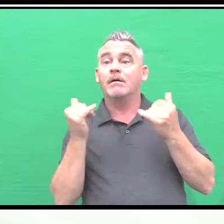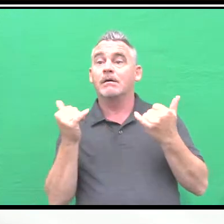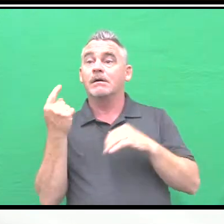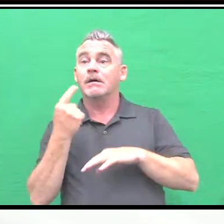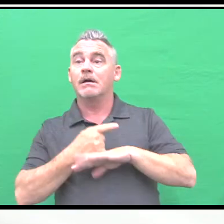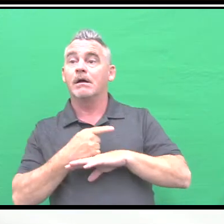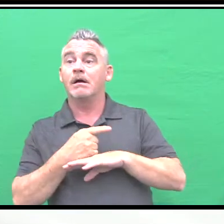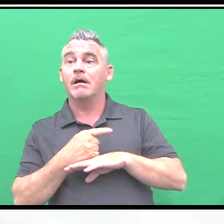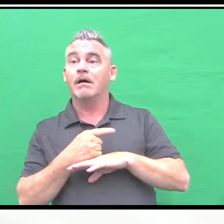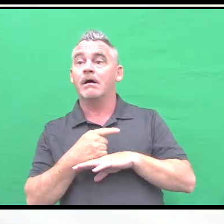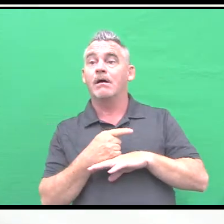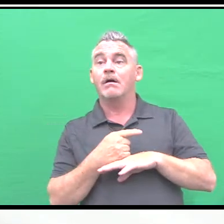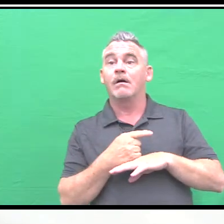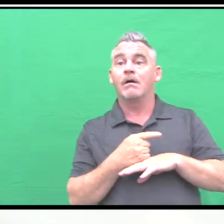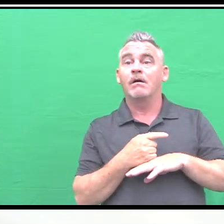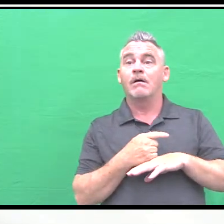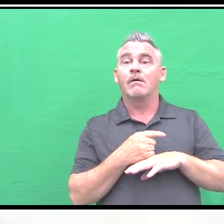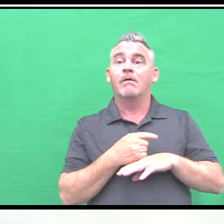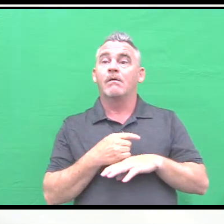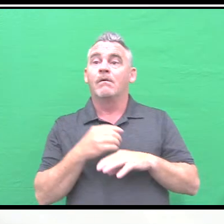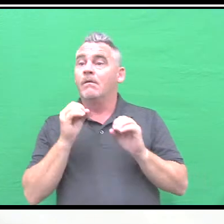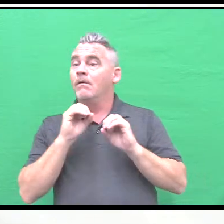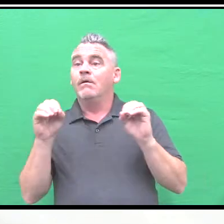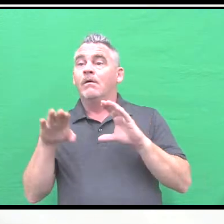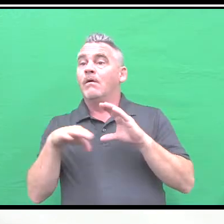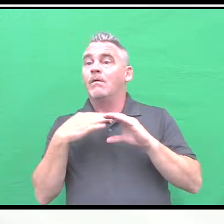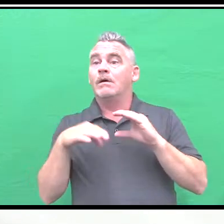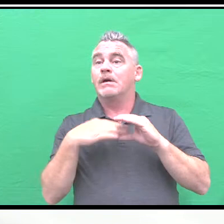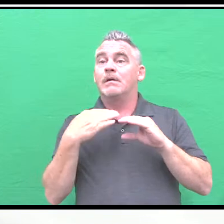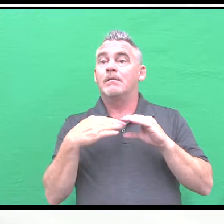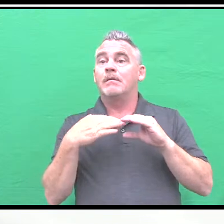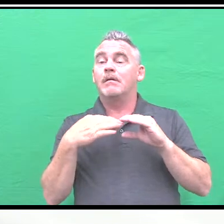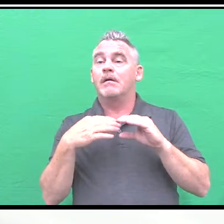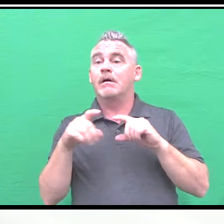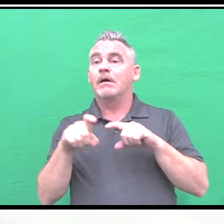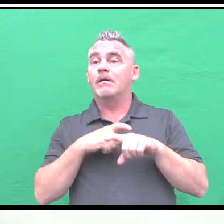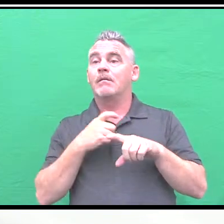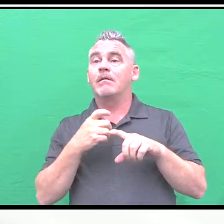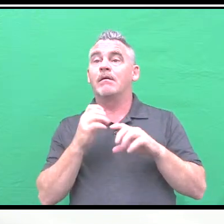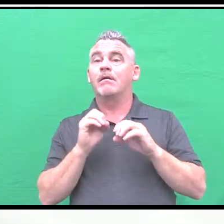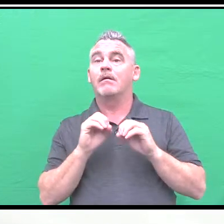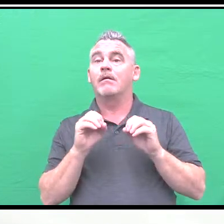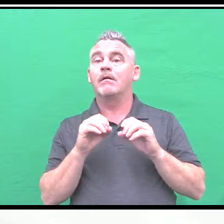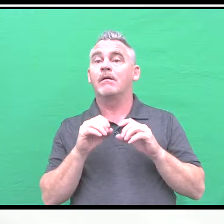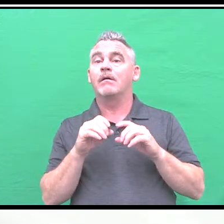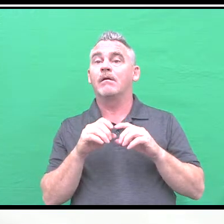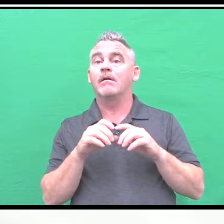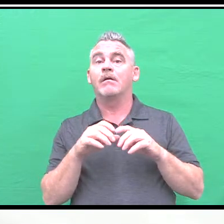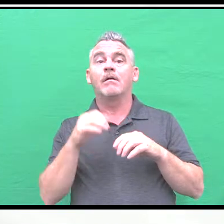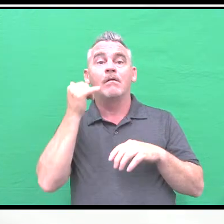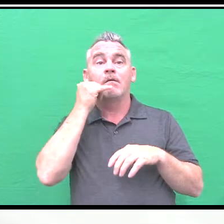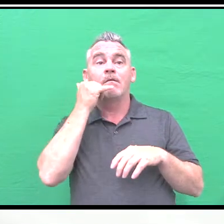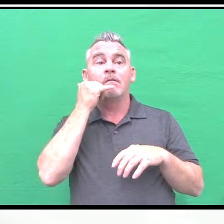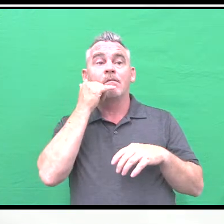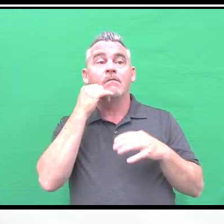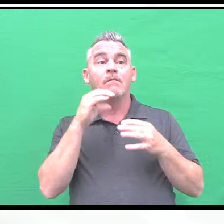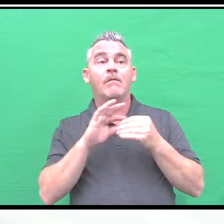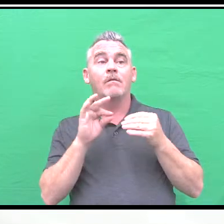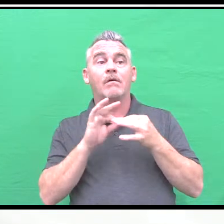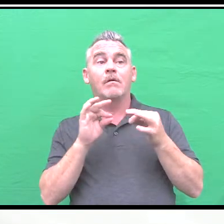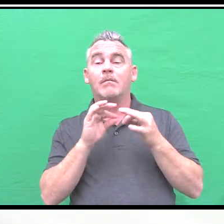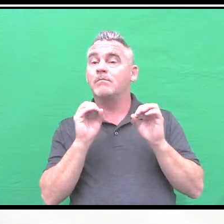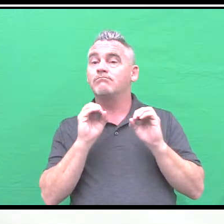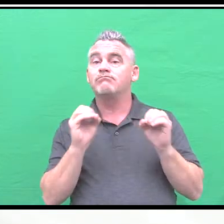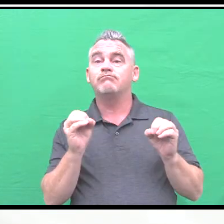President Girardi, we have received no email comments. Thank you. Do we have any telephonic comments this We evening? do not have any